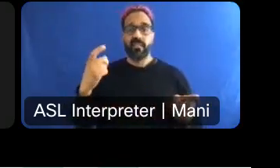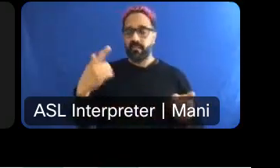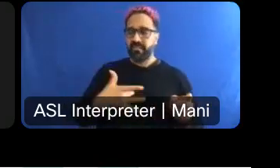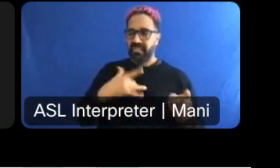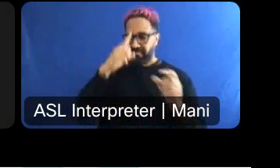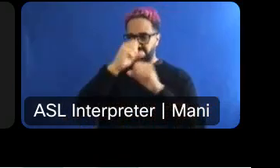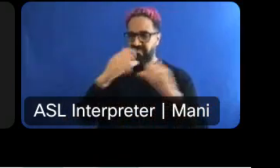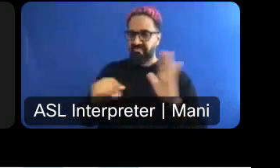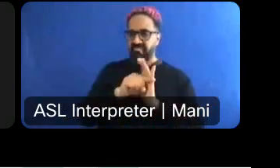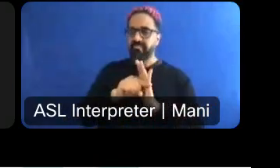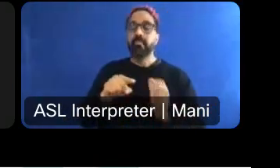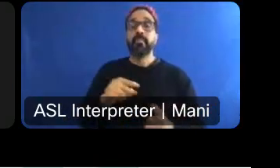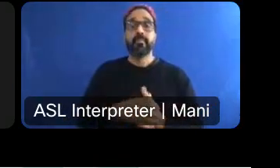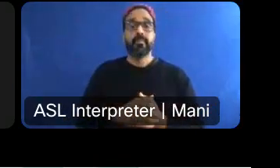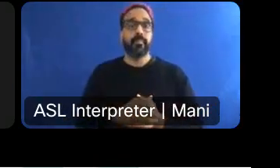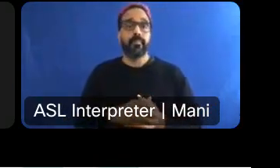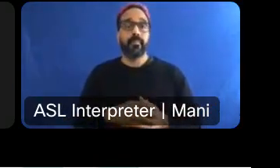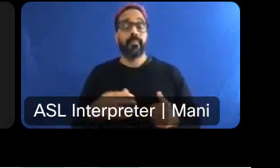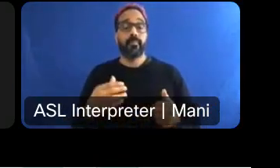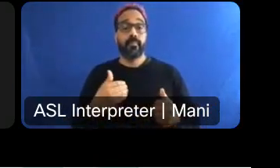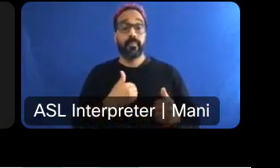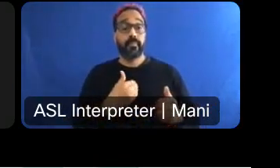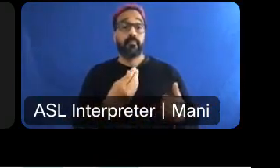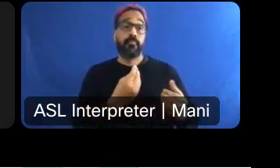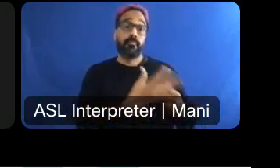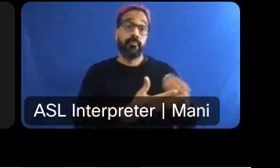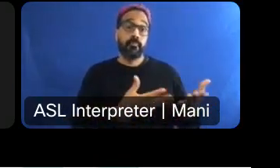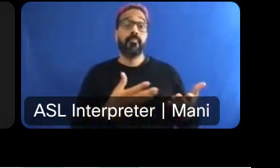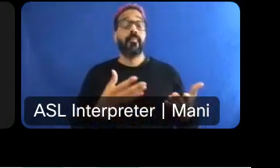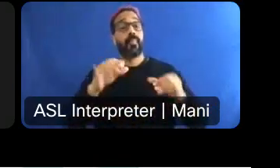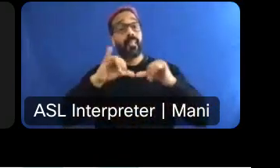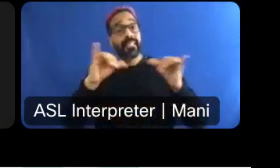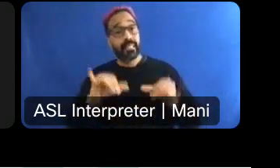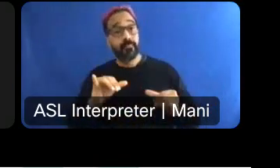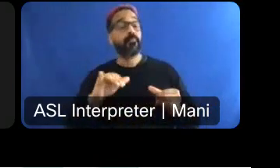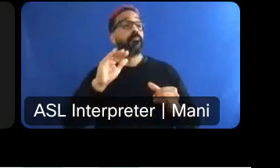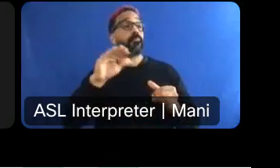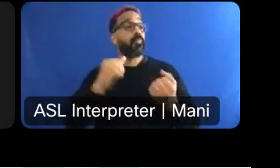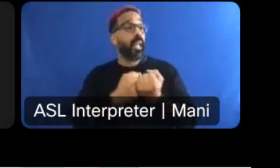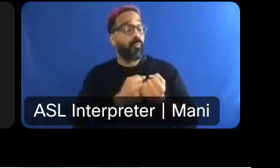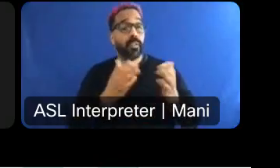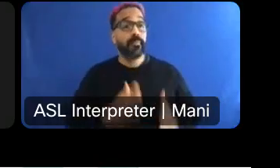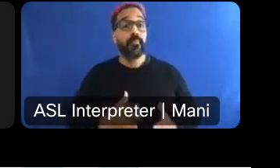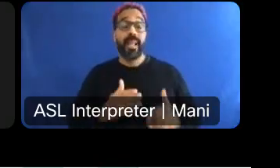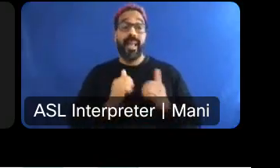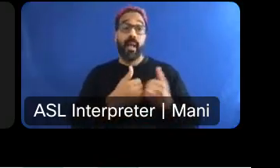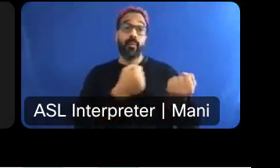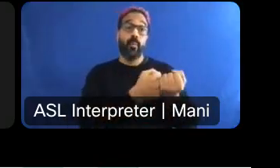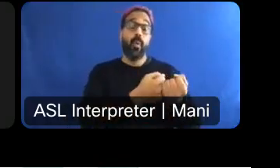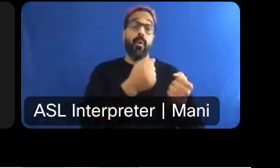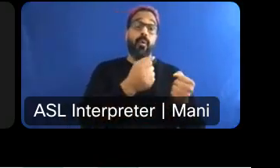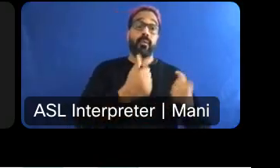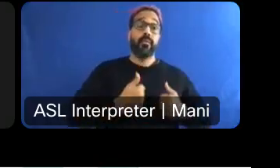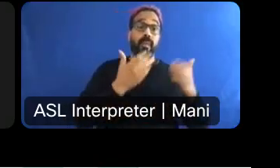with providers and systems when necessary, advocates can support survivors interacting and navigating the